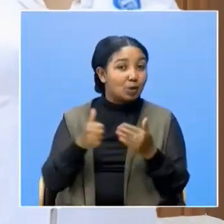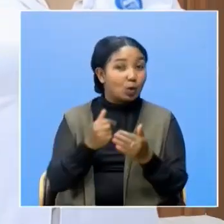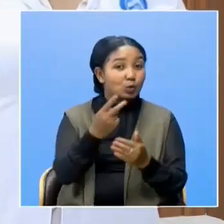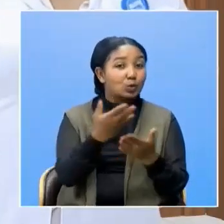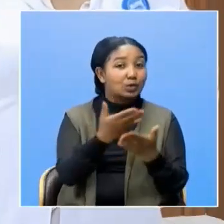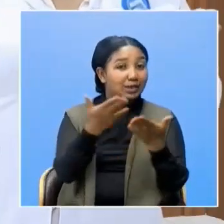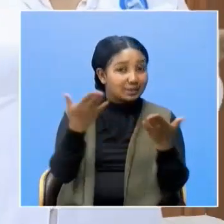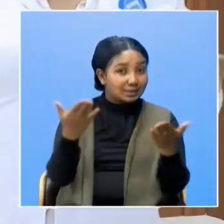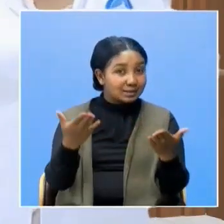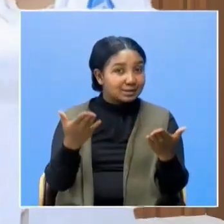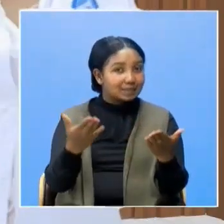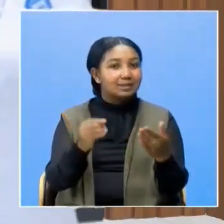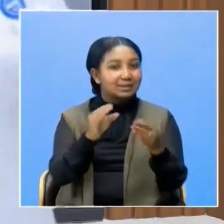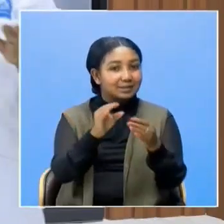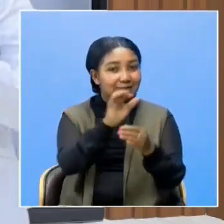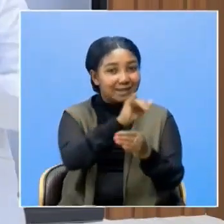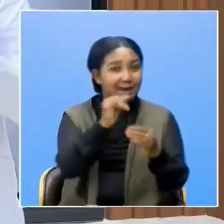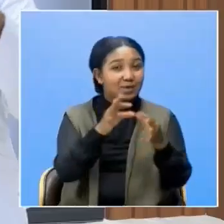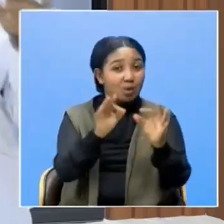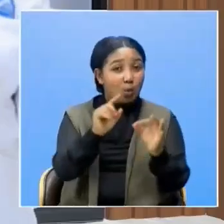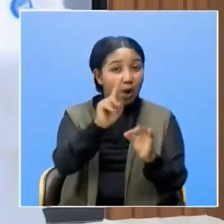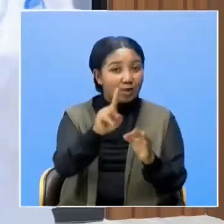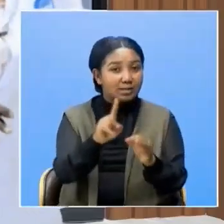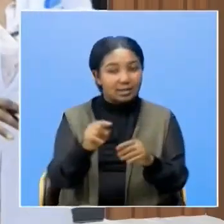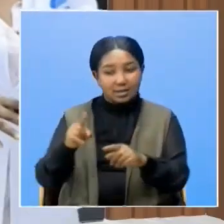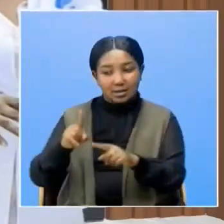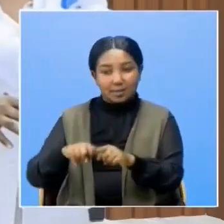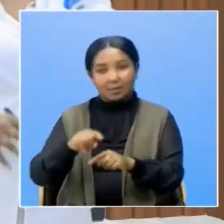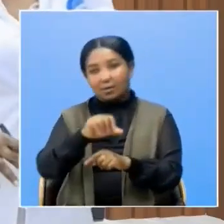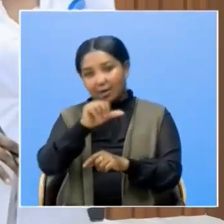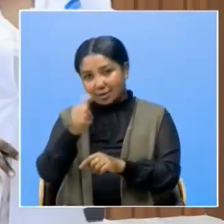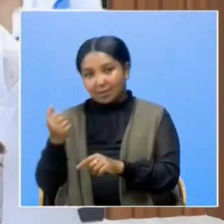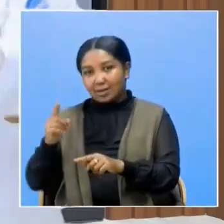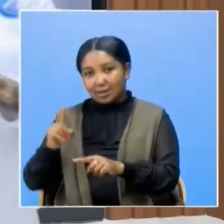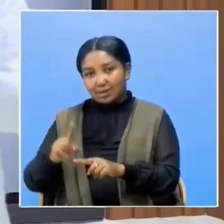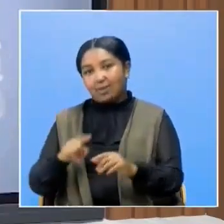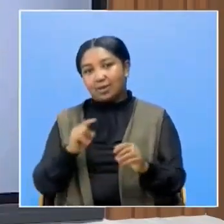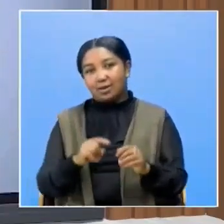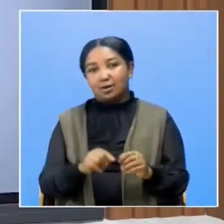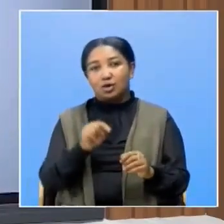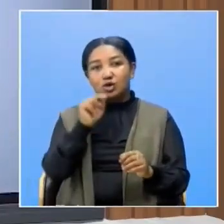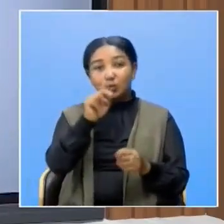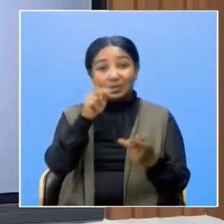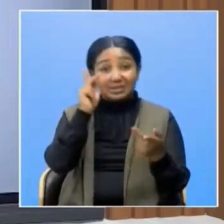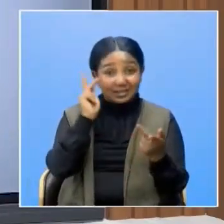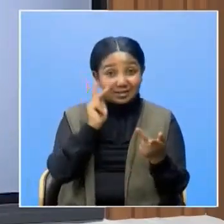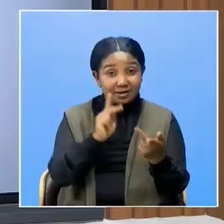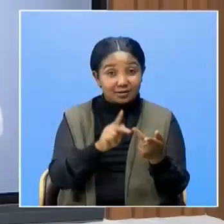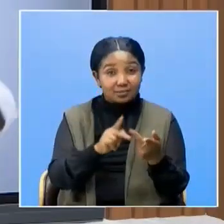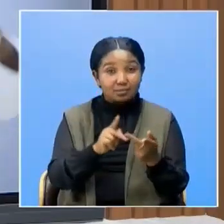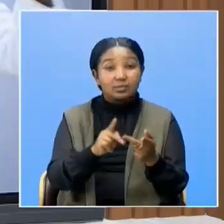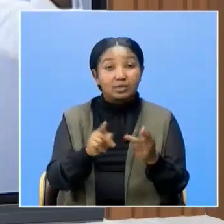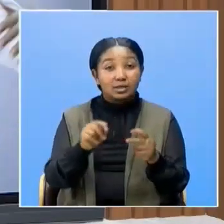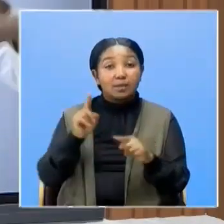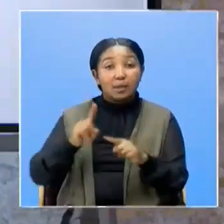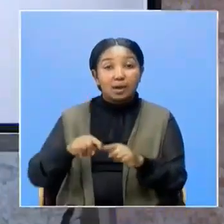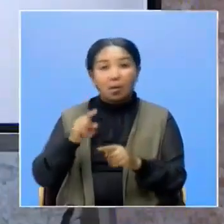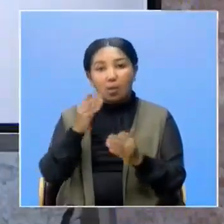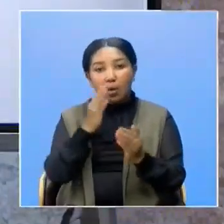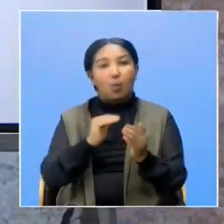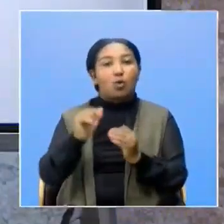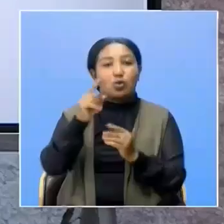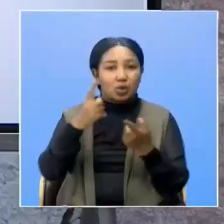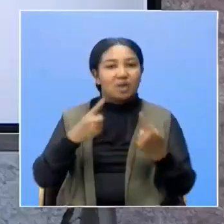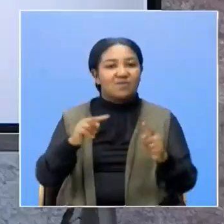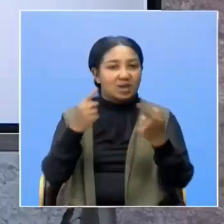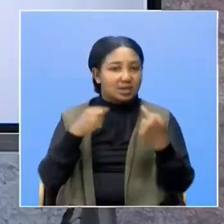things in the same sentence. One is dependent on the other, which means your success is dependent on the more effort